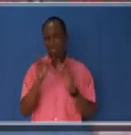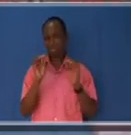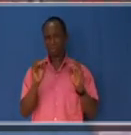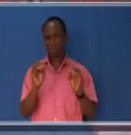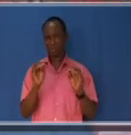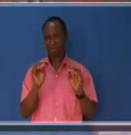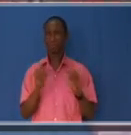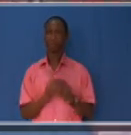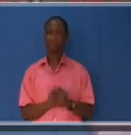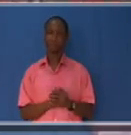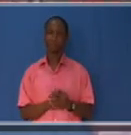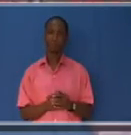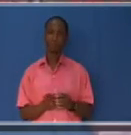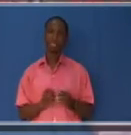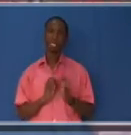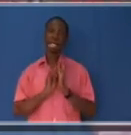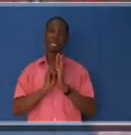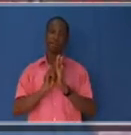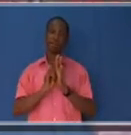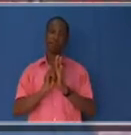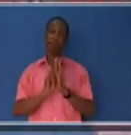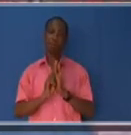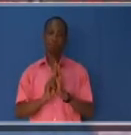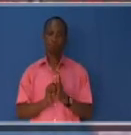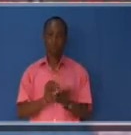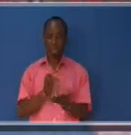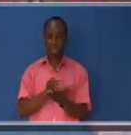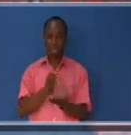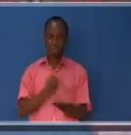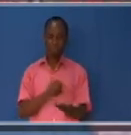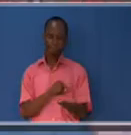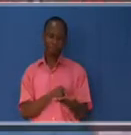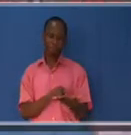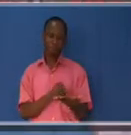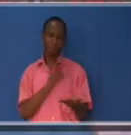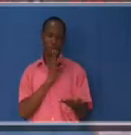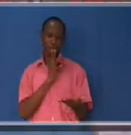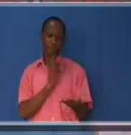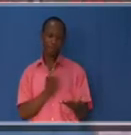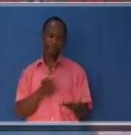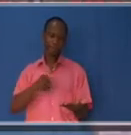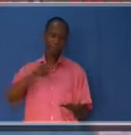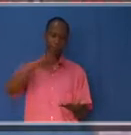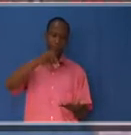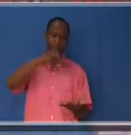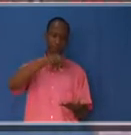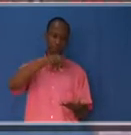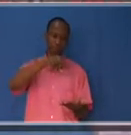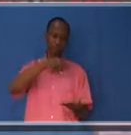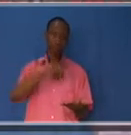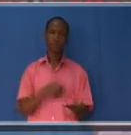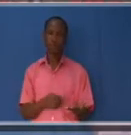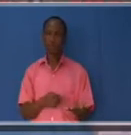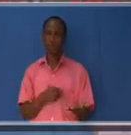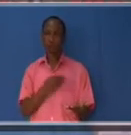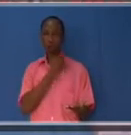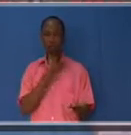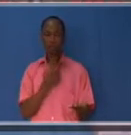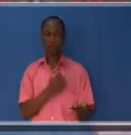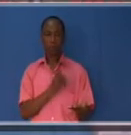instance, if water is put into a cup and a priest dips his hand inside the